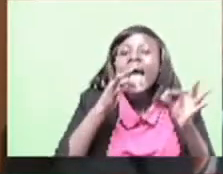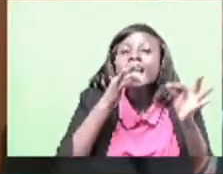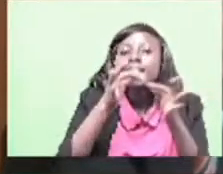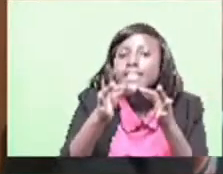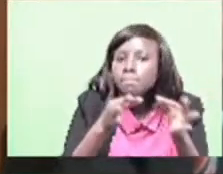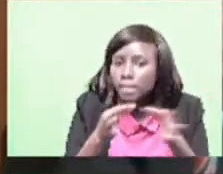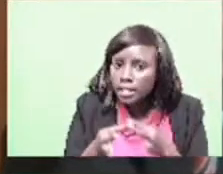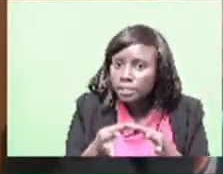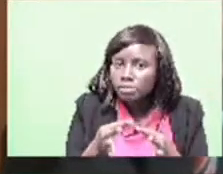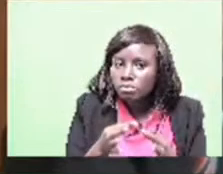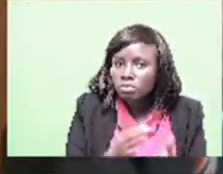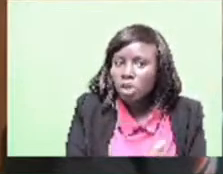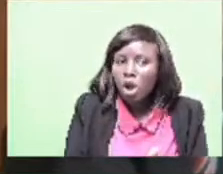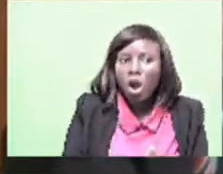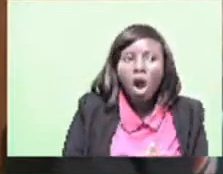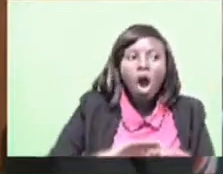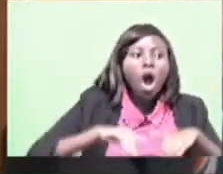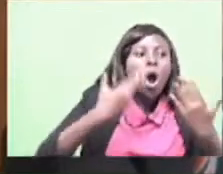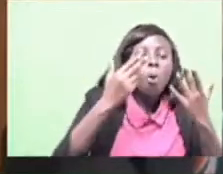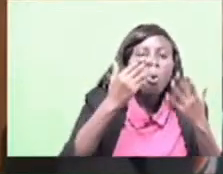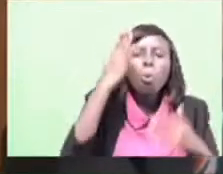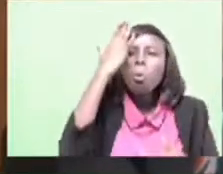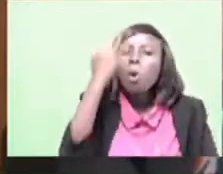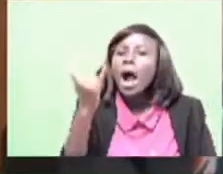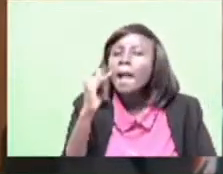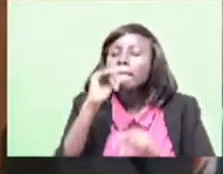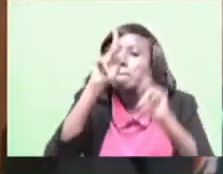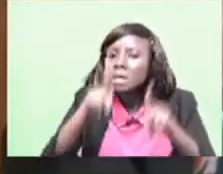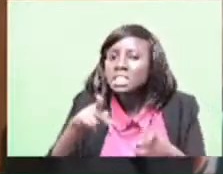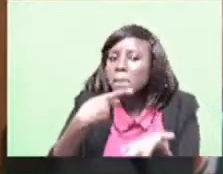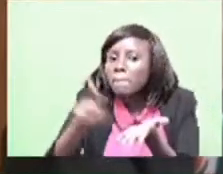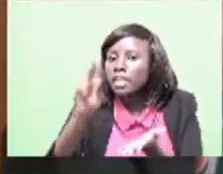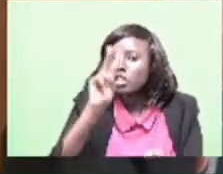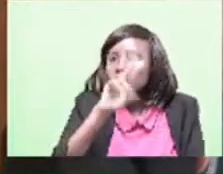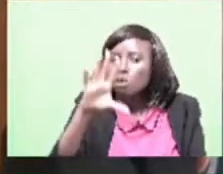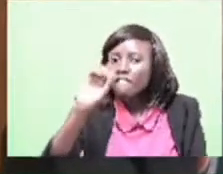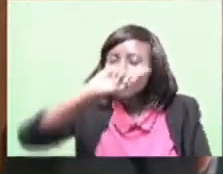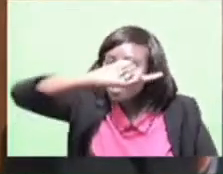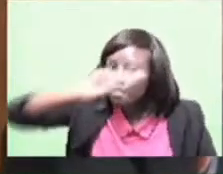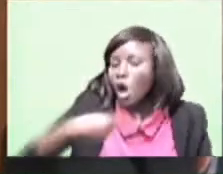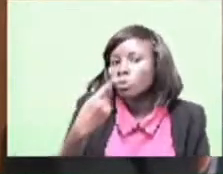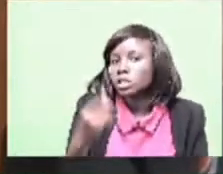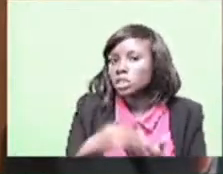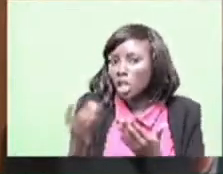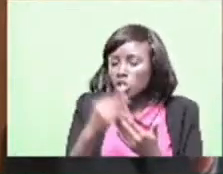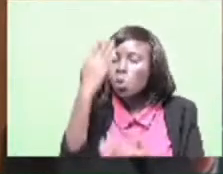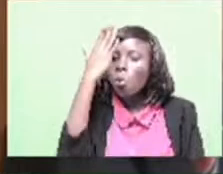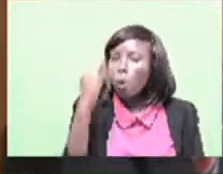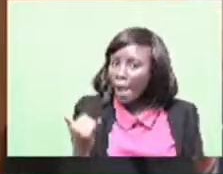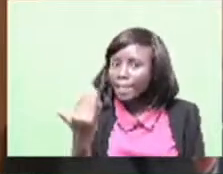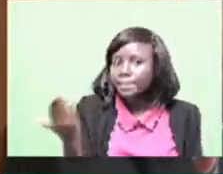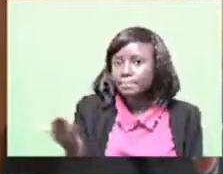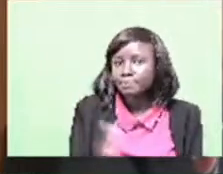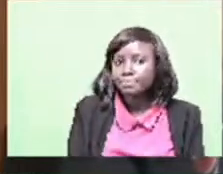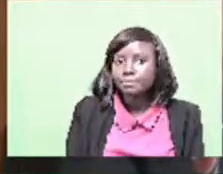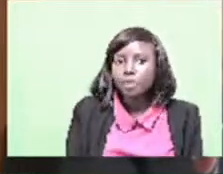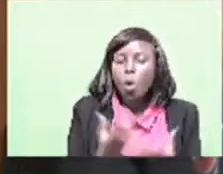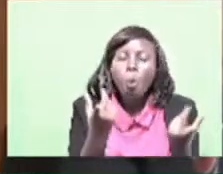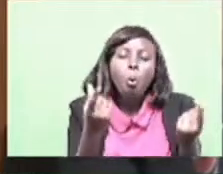attract a fine or a ticketable fine at $250,000, I'd be interested in finding out what type